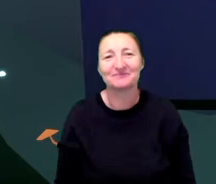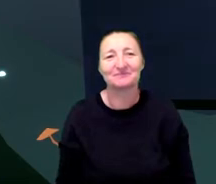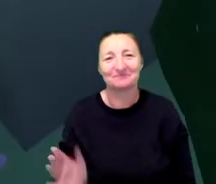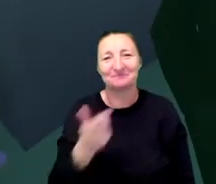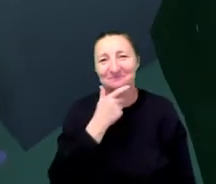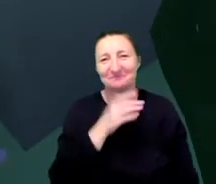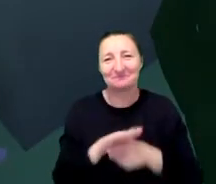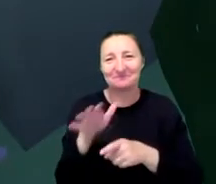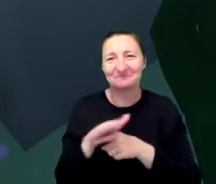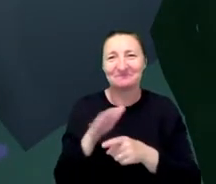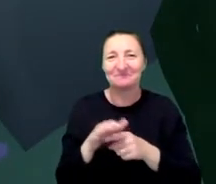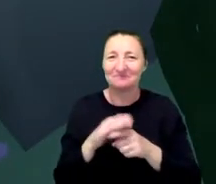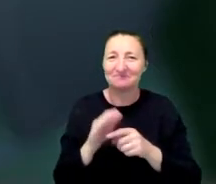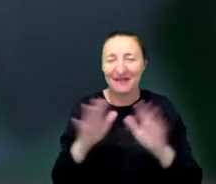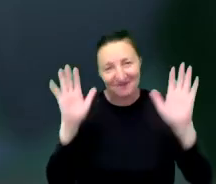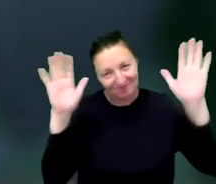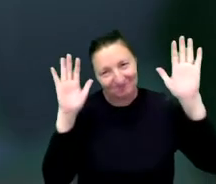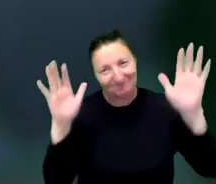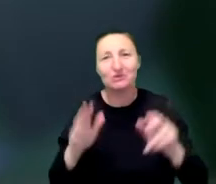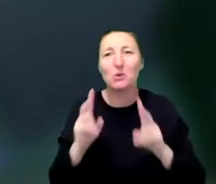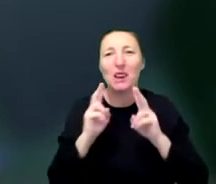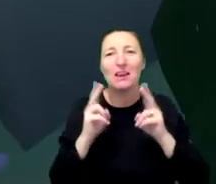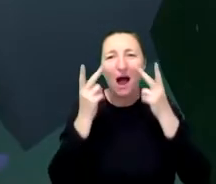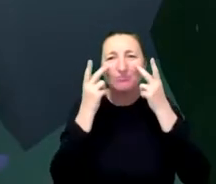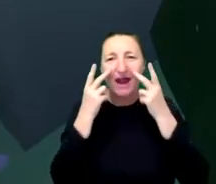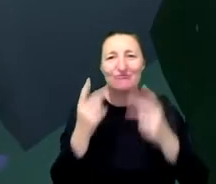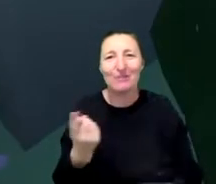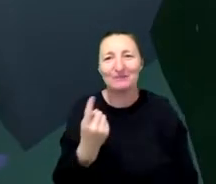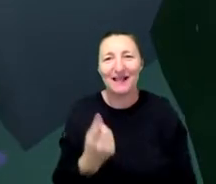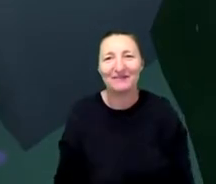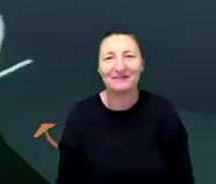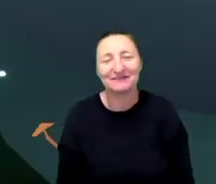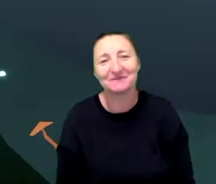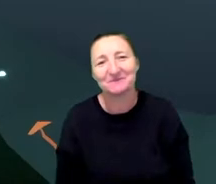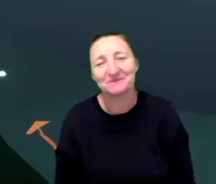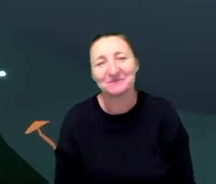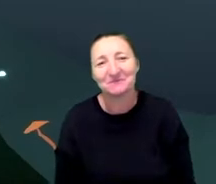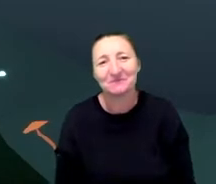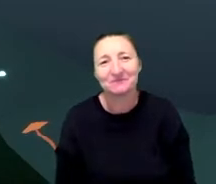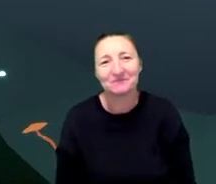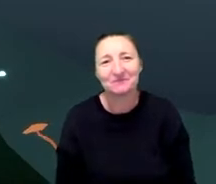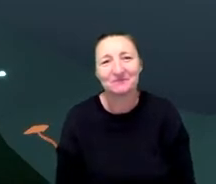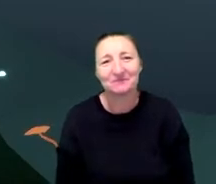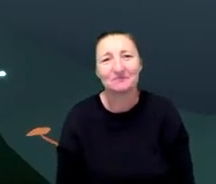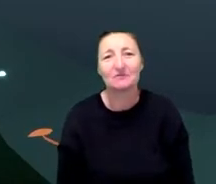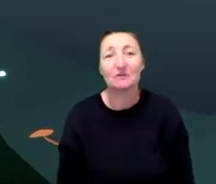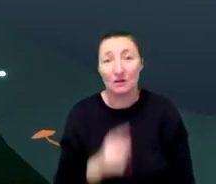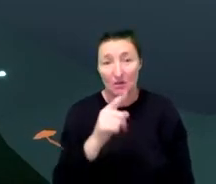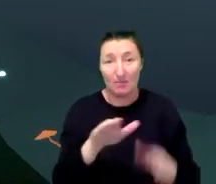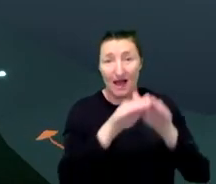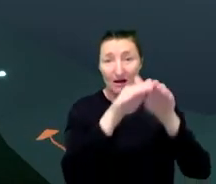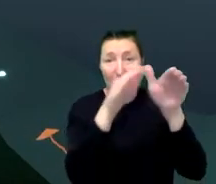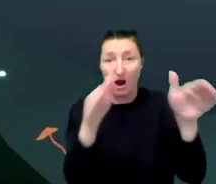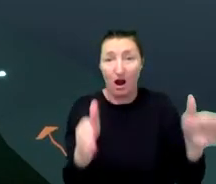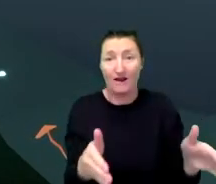to librarians. Yeah. I can show, here's a couple early, this is an early Hive model. Apologies,